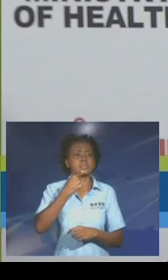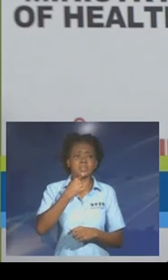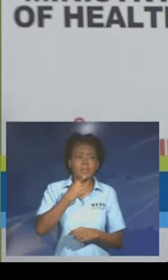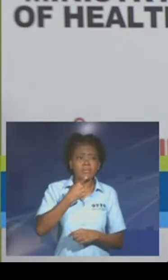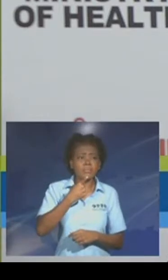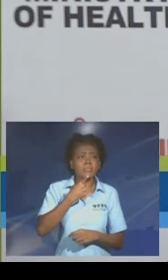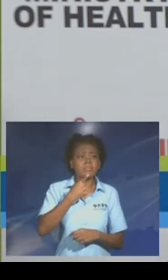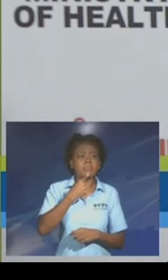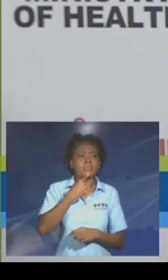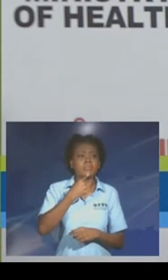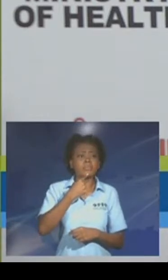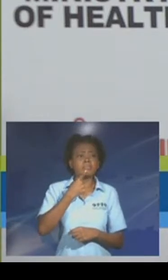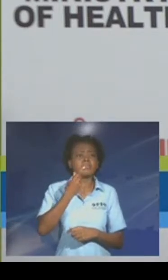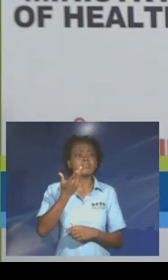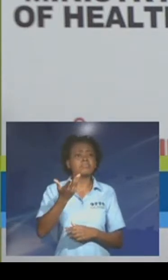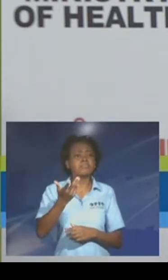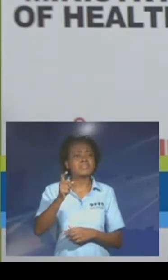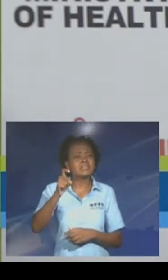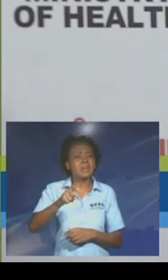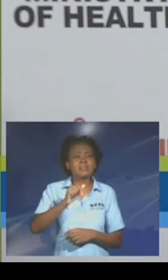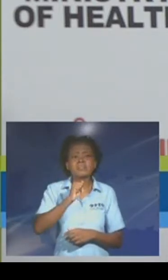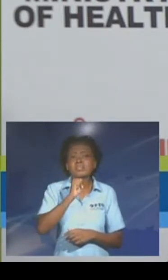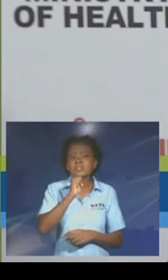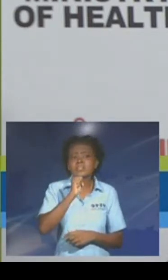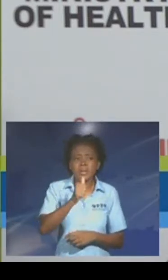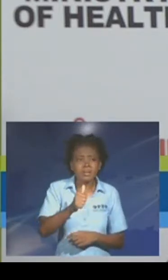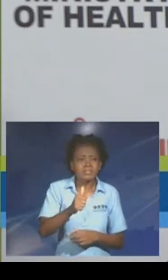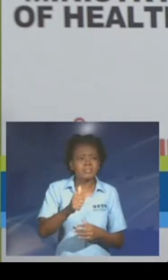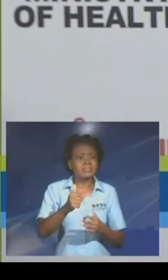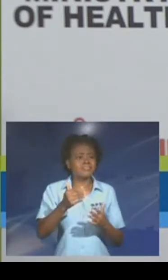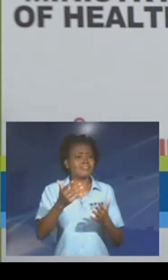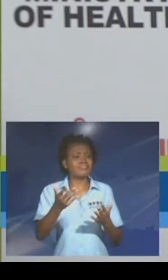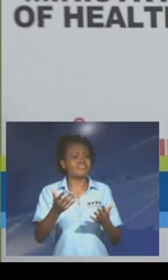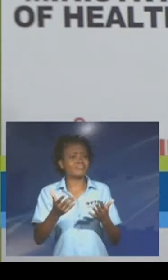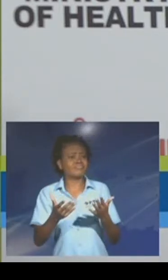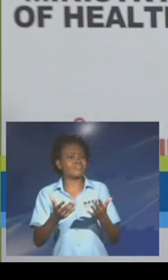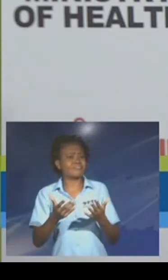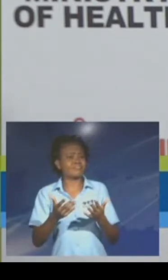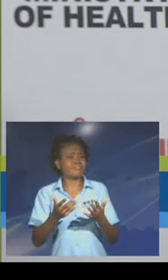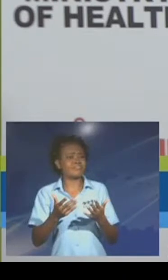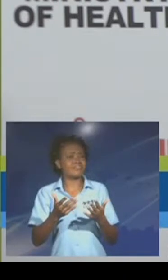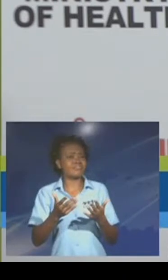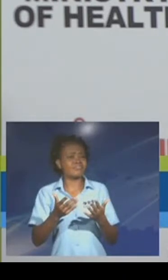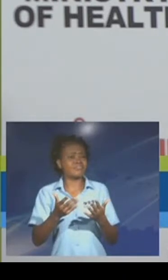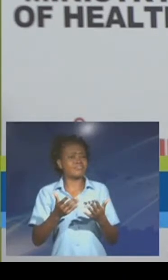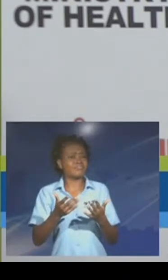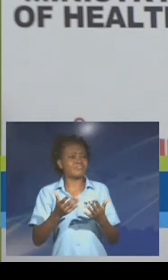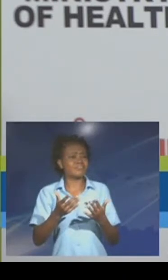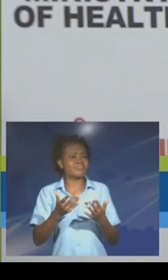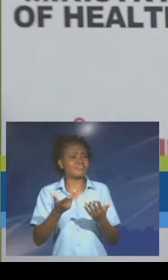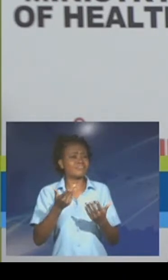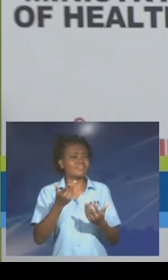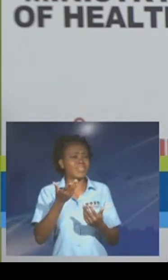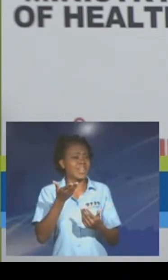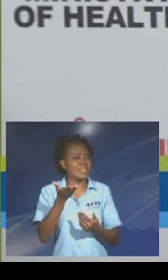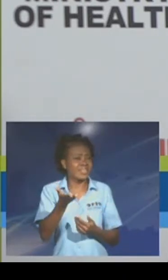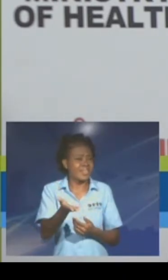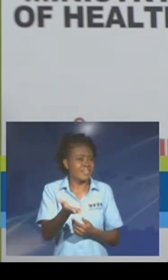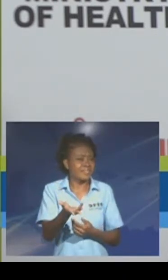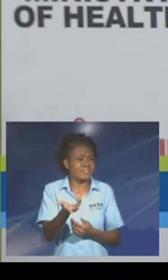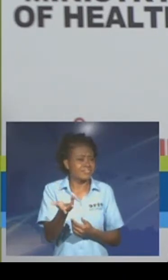on page 3 carrying that as a headline, that the Minister of Health saying that this is not about